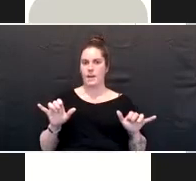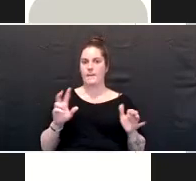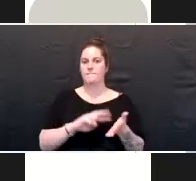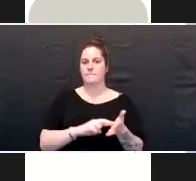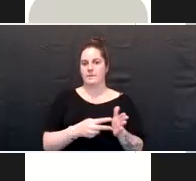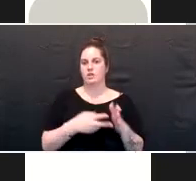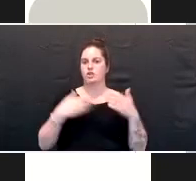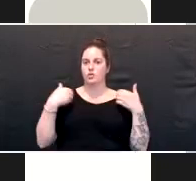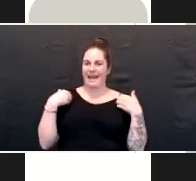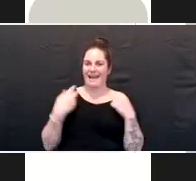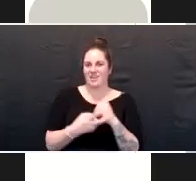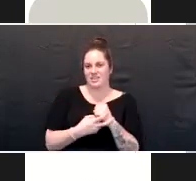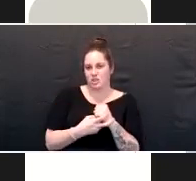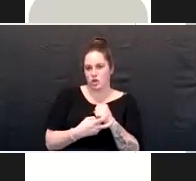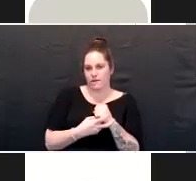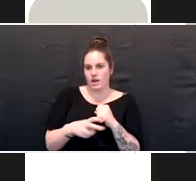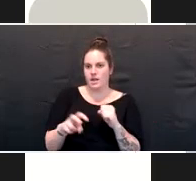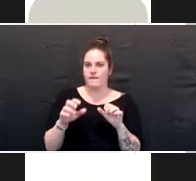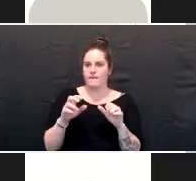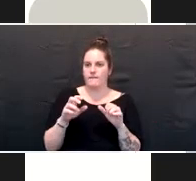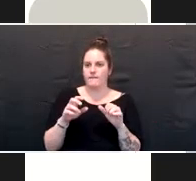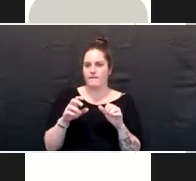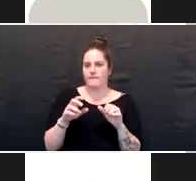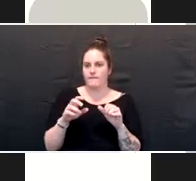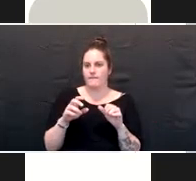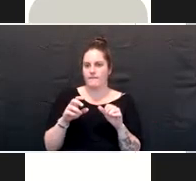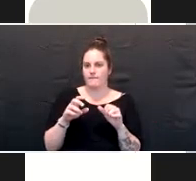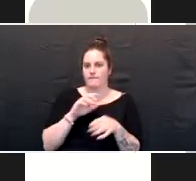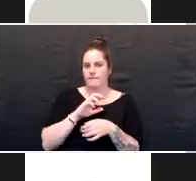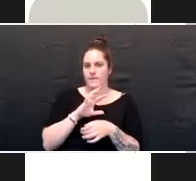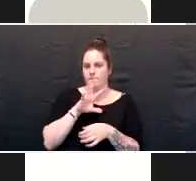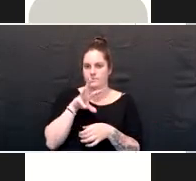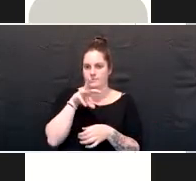conservative forces involved in affecting the motion.